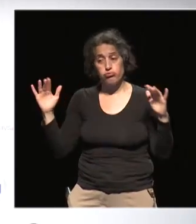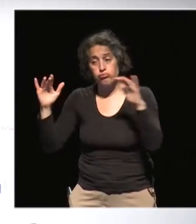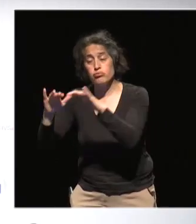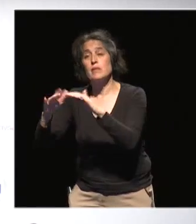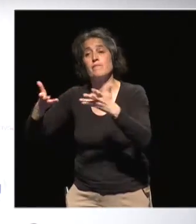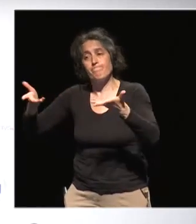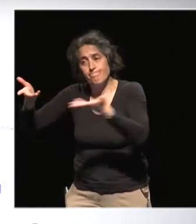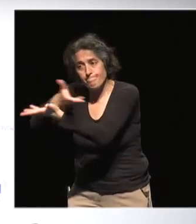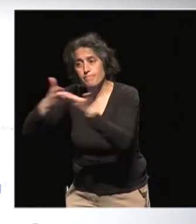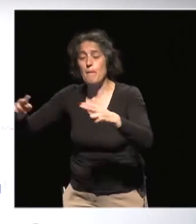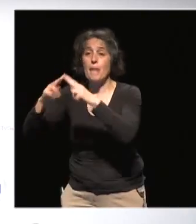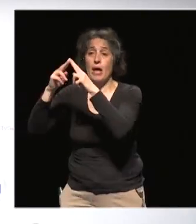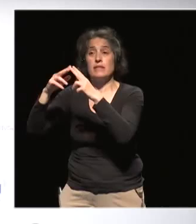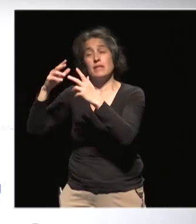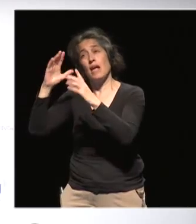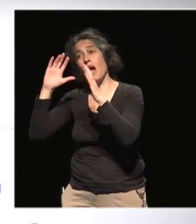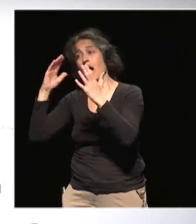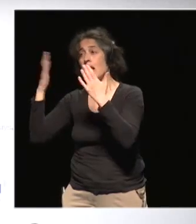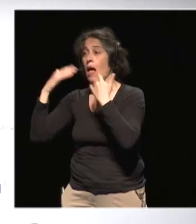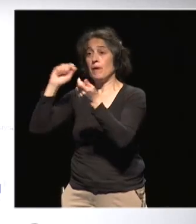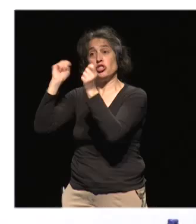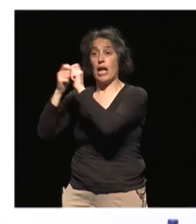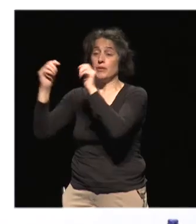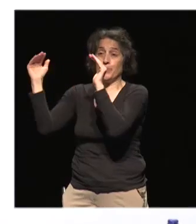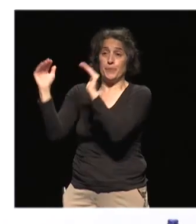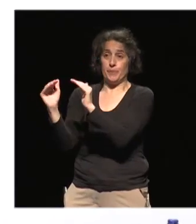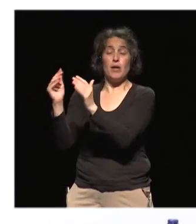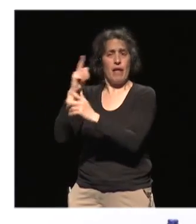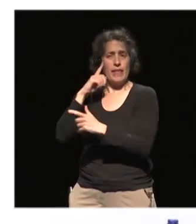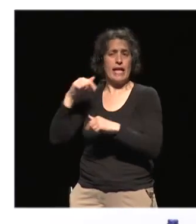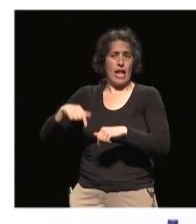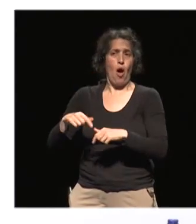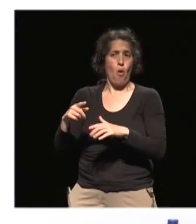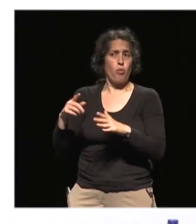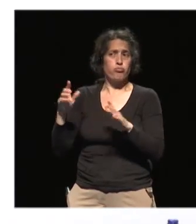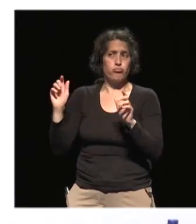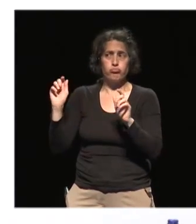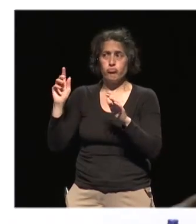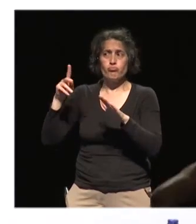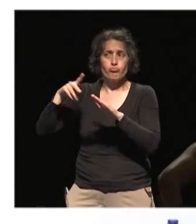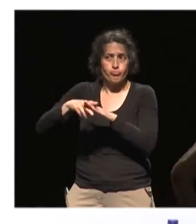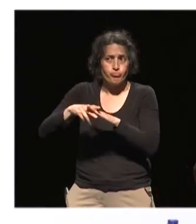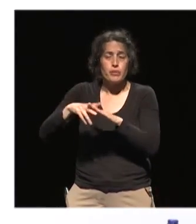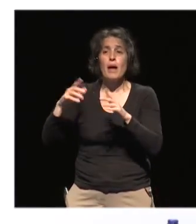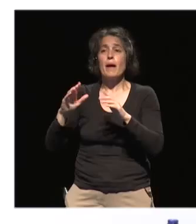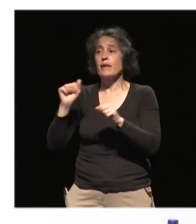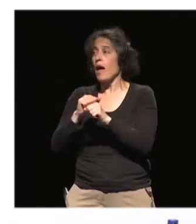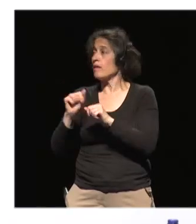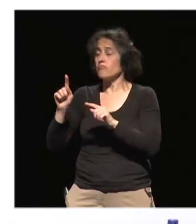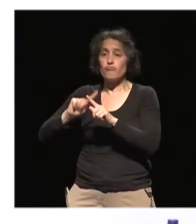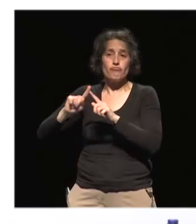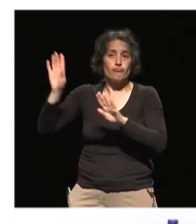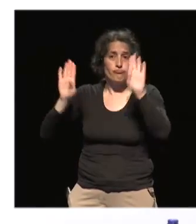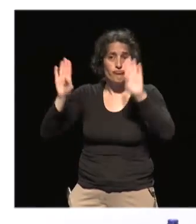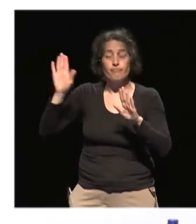course, in addressing climate change. I think I can pause at that point and then perhaps a few questions from the participants. Thank you. Very